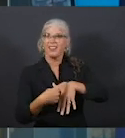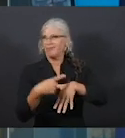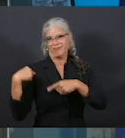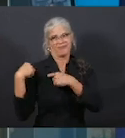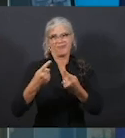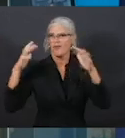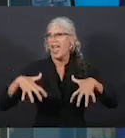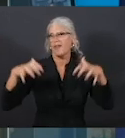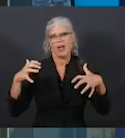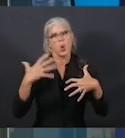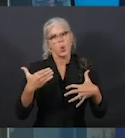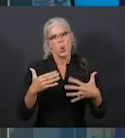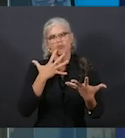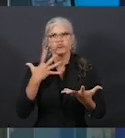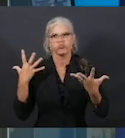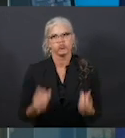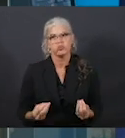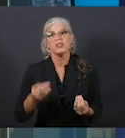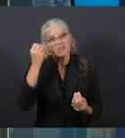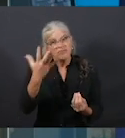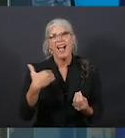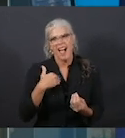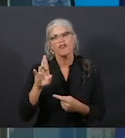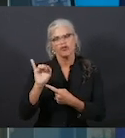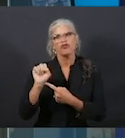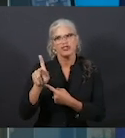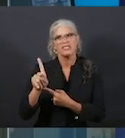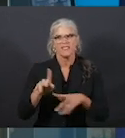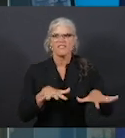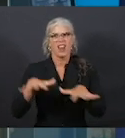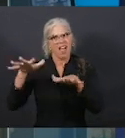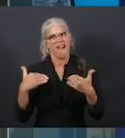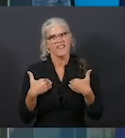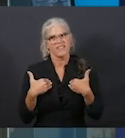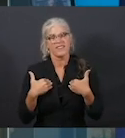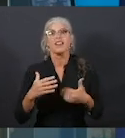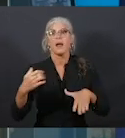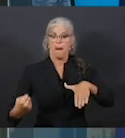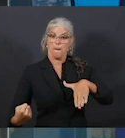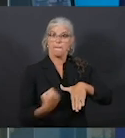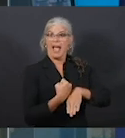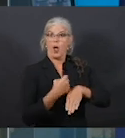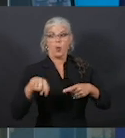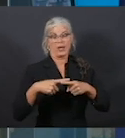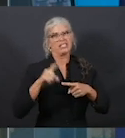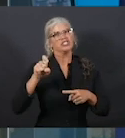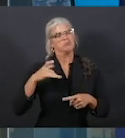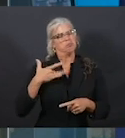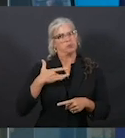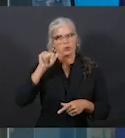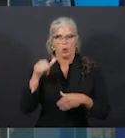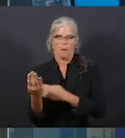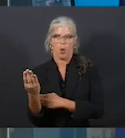at risk of flooding. Now, we anticipate landfall to be early tomorrow morning, but we're already seeing some of the effects